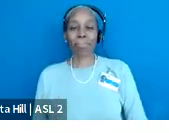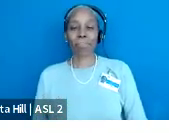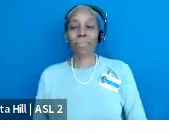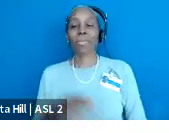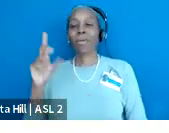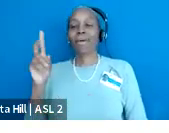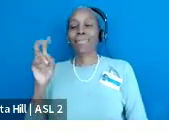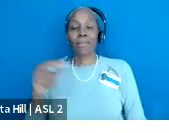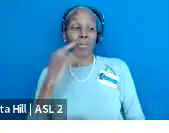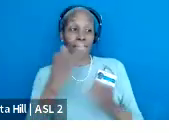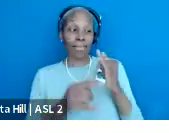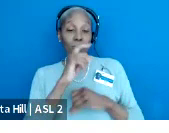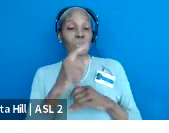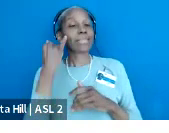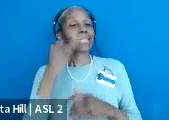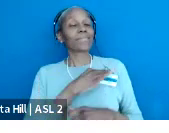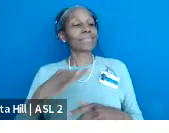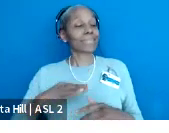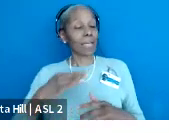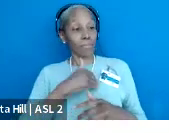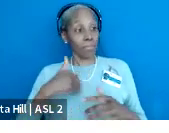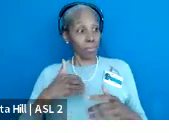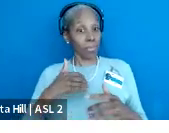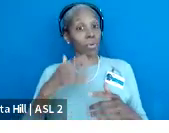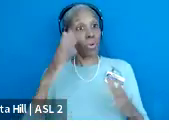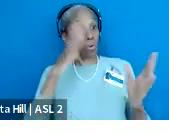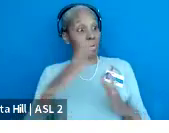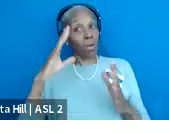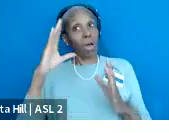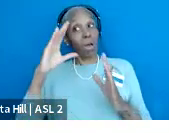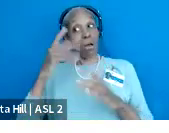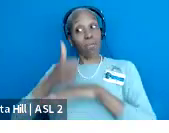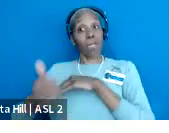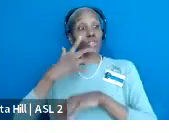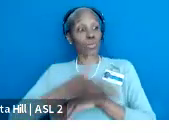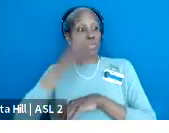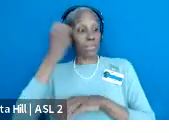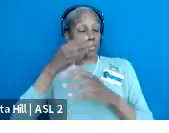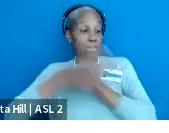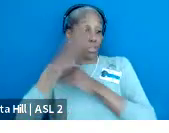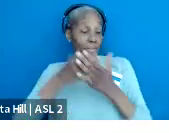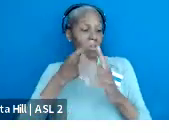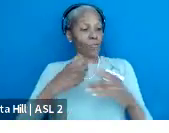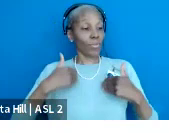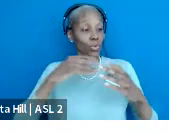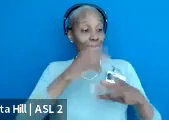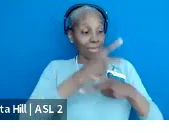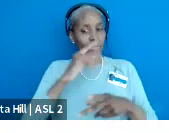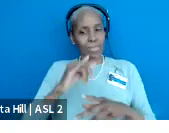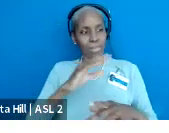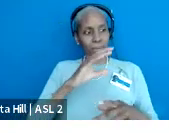One last question. If a staff member is alleged to have stolen money from a youth in care, will the Justice Center investigate this, or is this a police